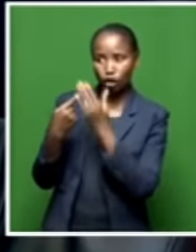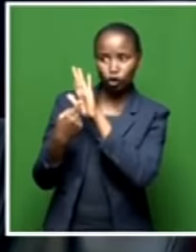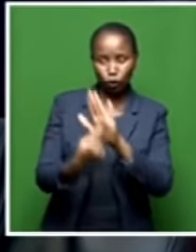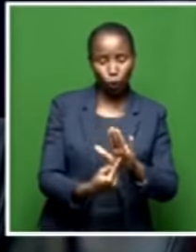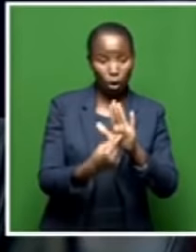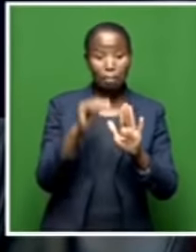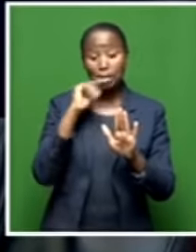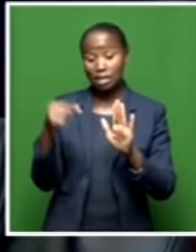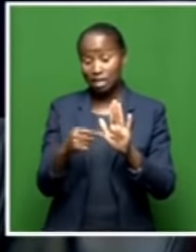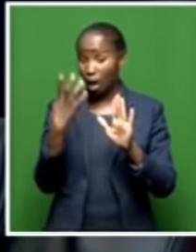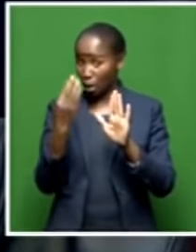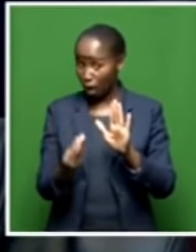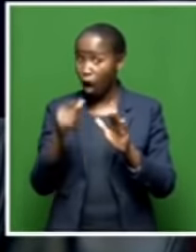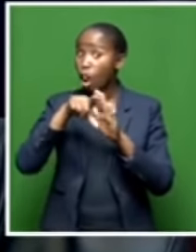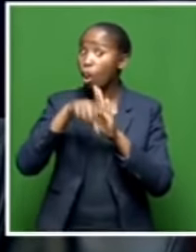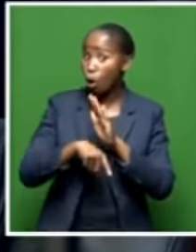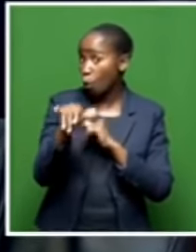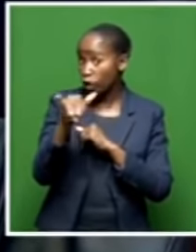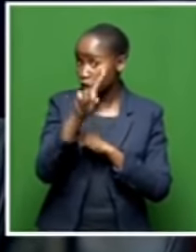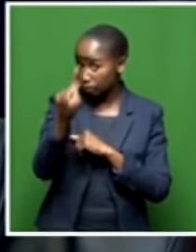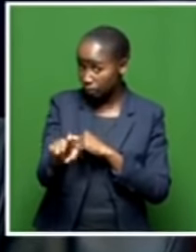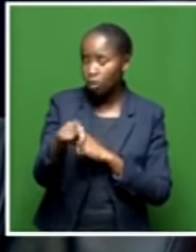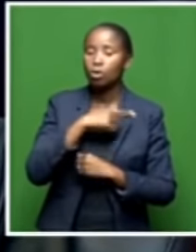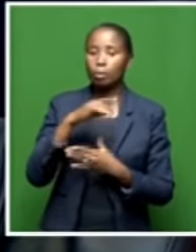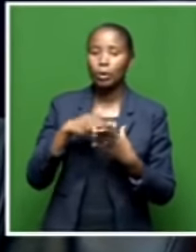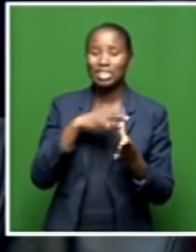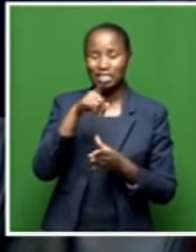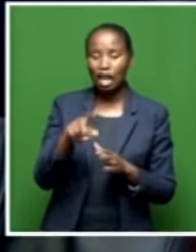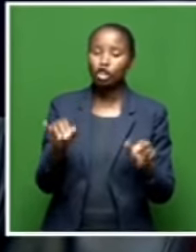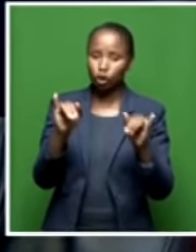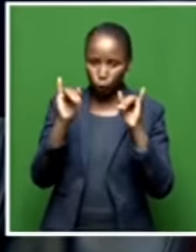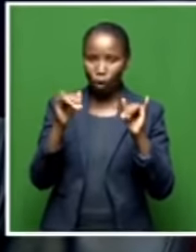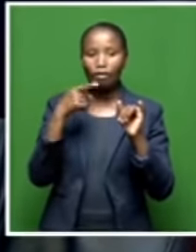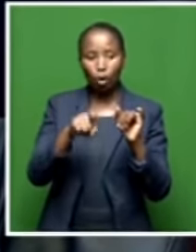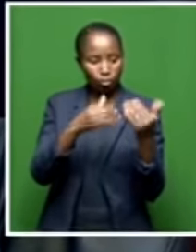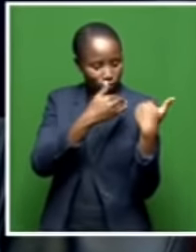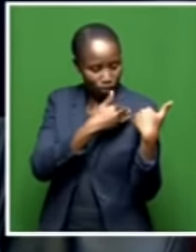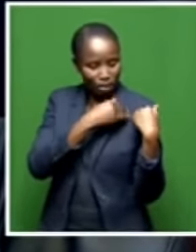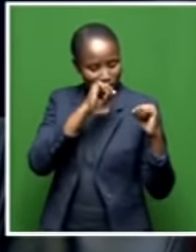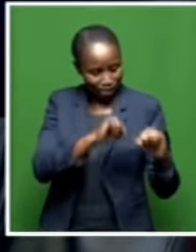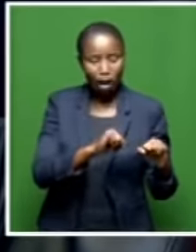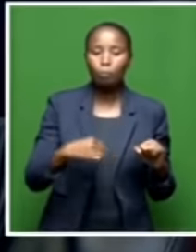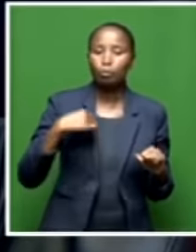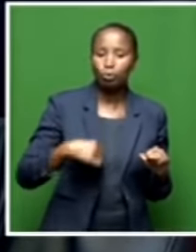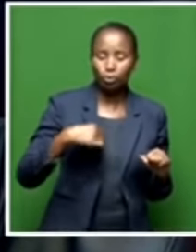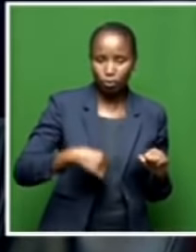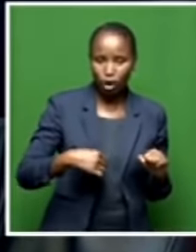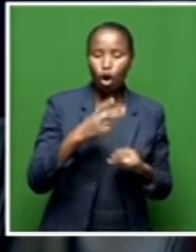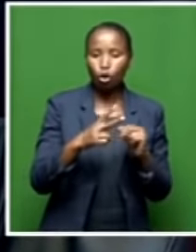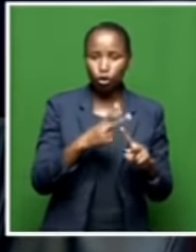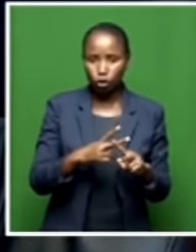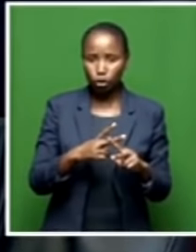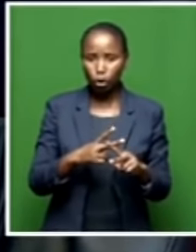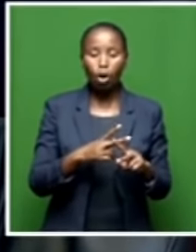serious message about the credibility for local government, including coalition governments. And that can be a wake-up call to tell